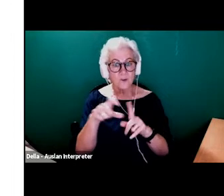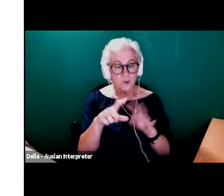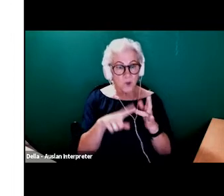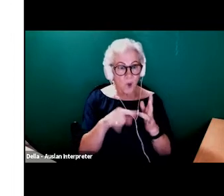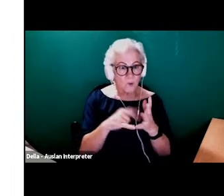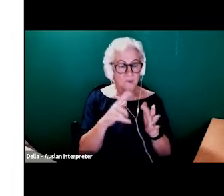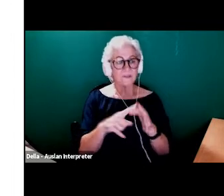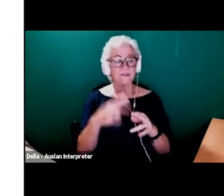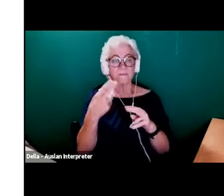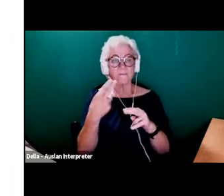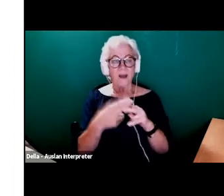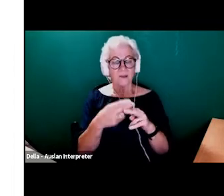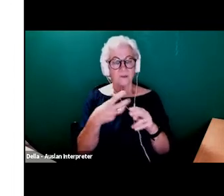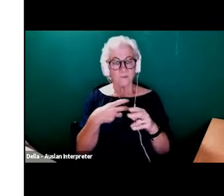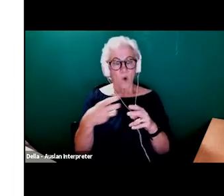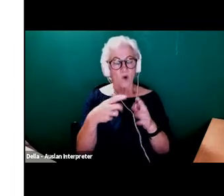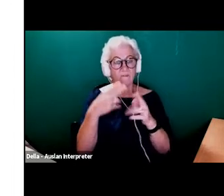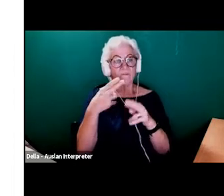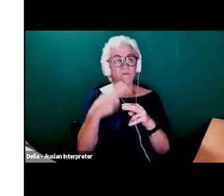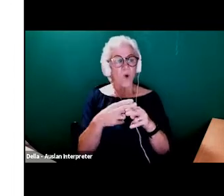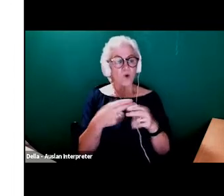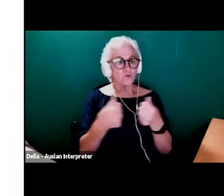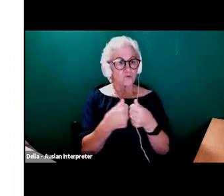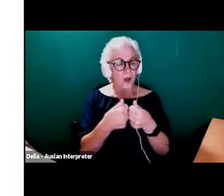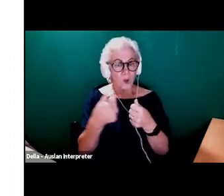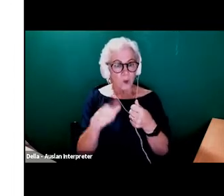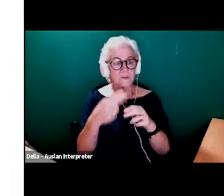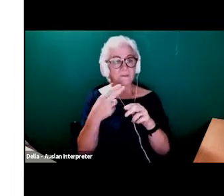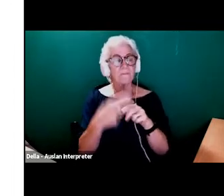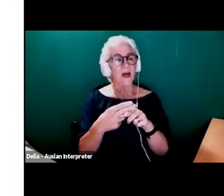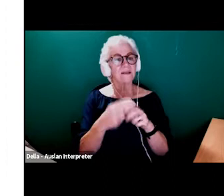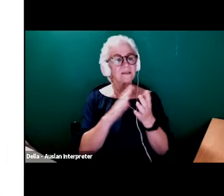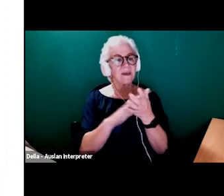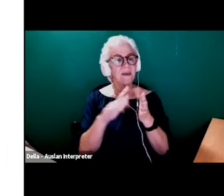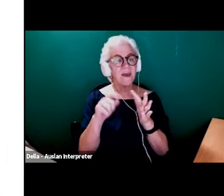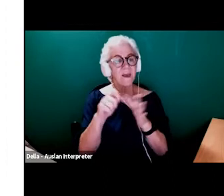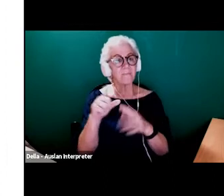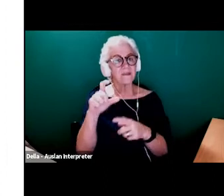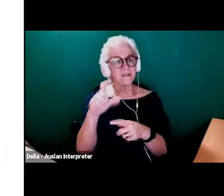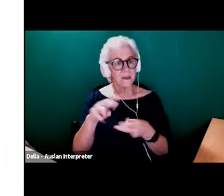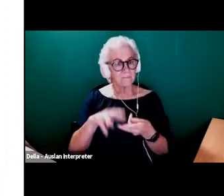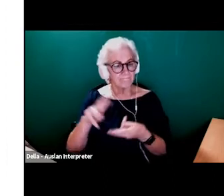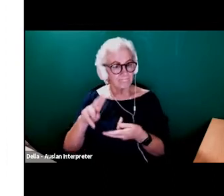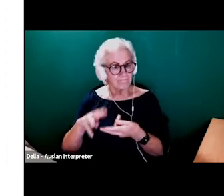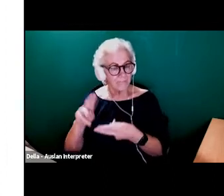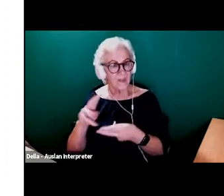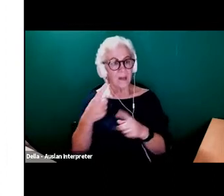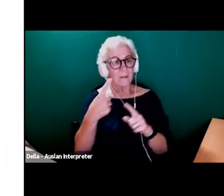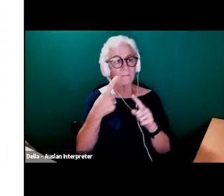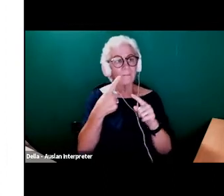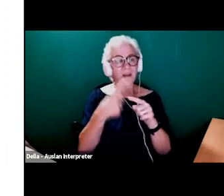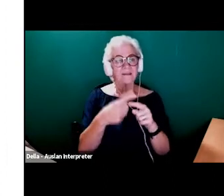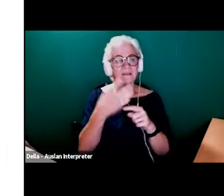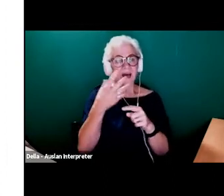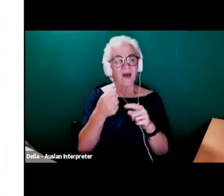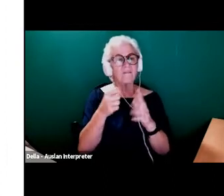drug use, and in new hepatitis C notifications. We also saw increases in use of